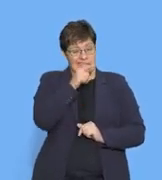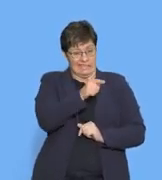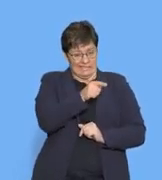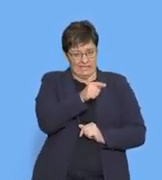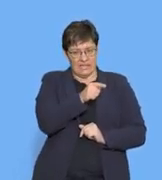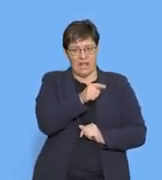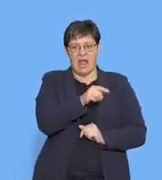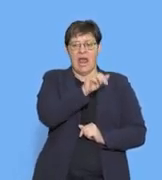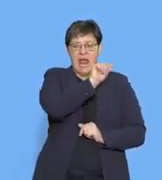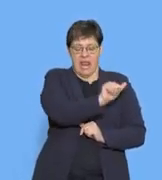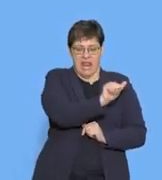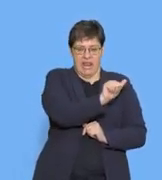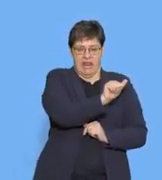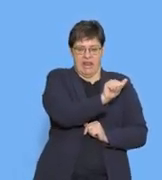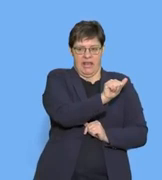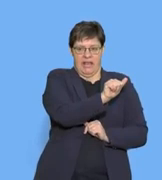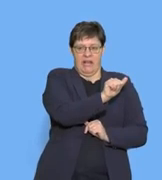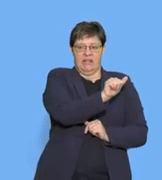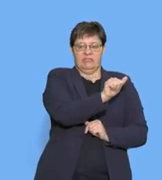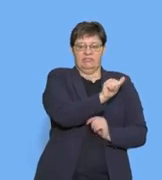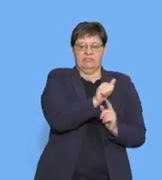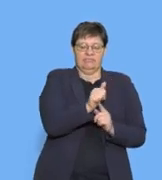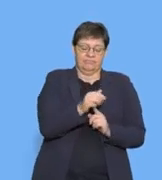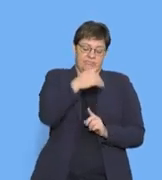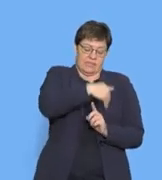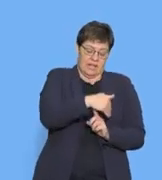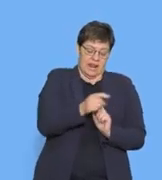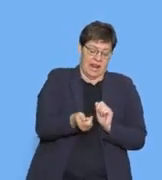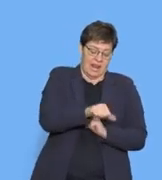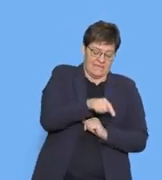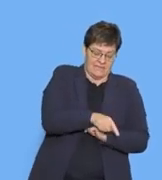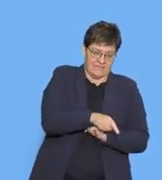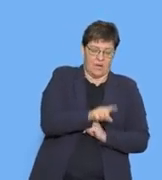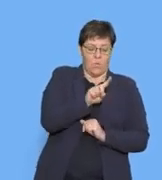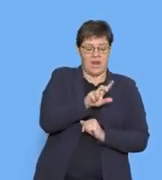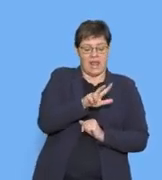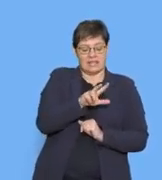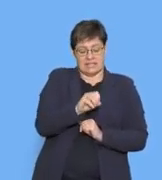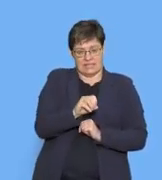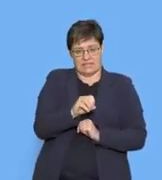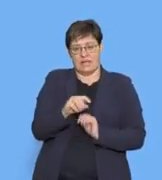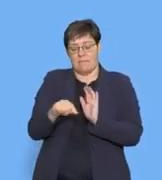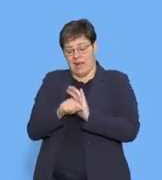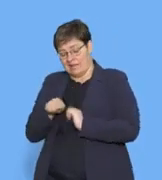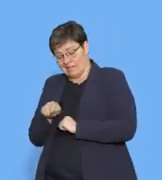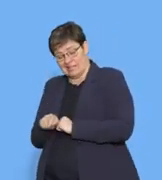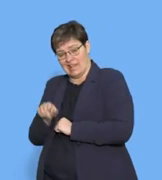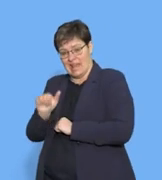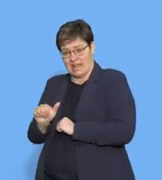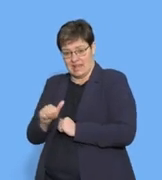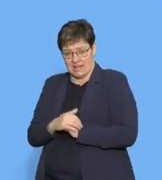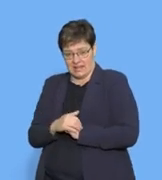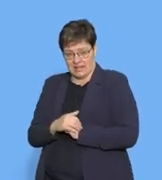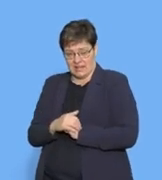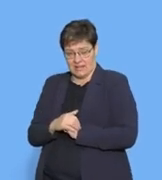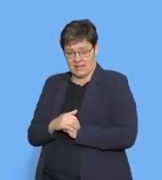there. And this would have been our angle A, so the adjacent angle would be